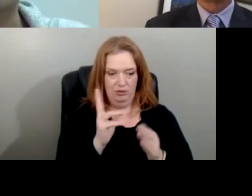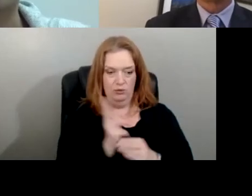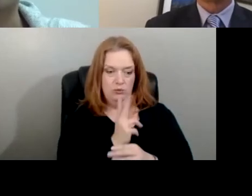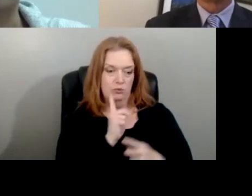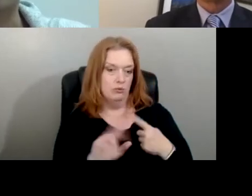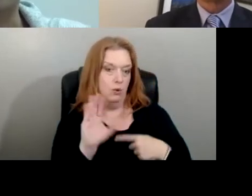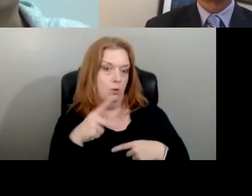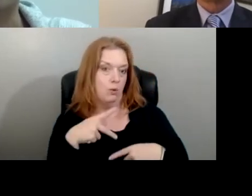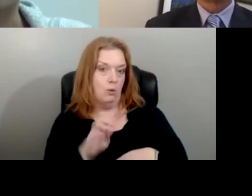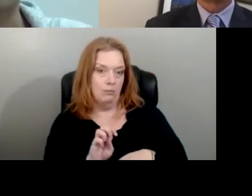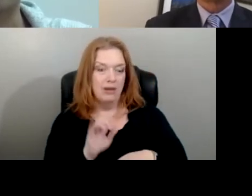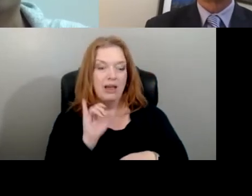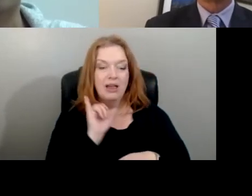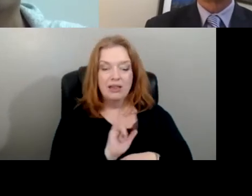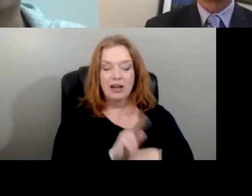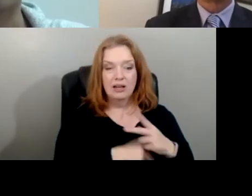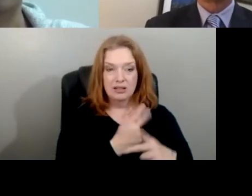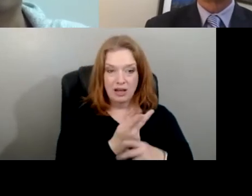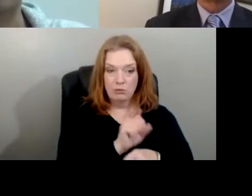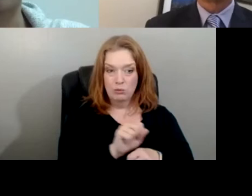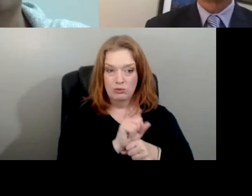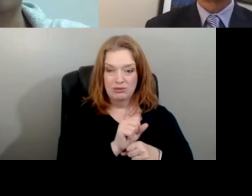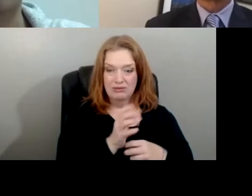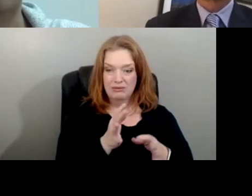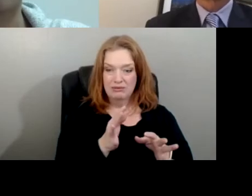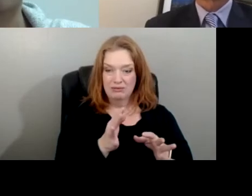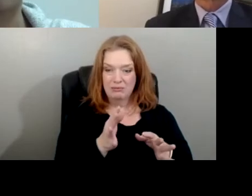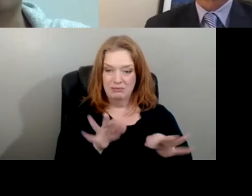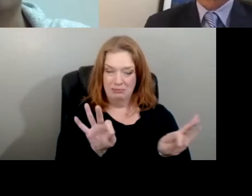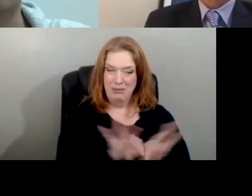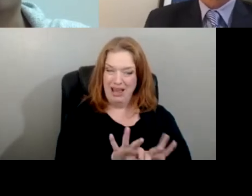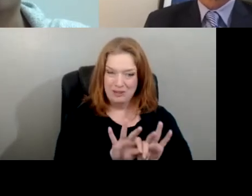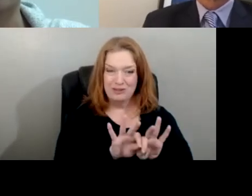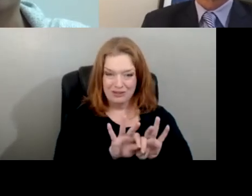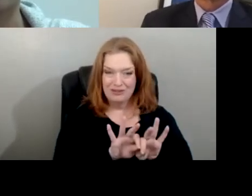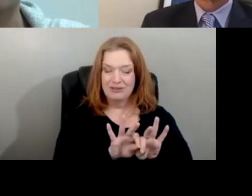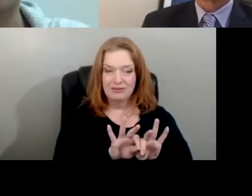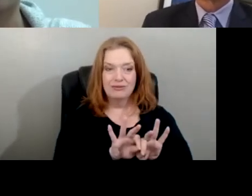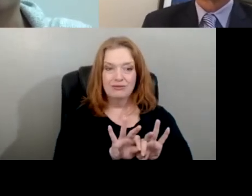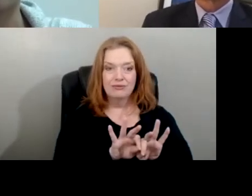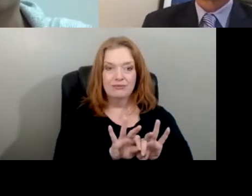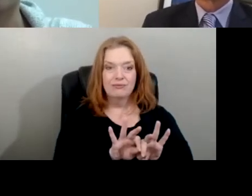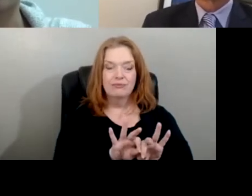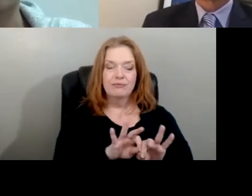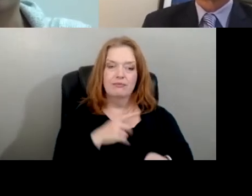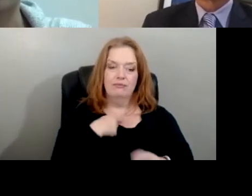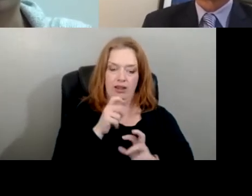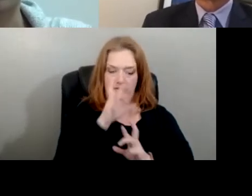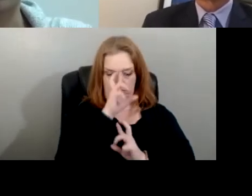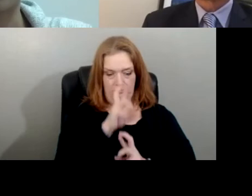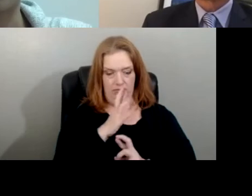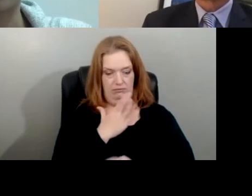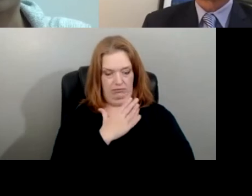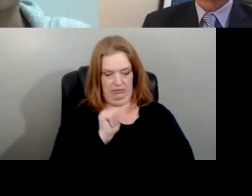works. It matters. And though I don't always, I have to hold up my own boundaries and live in a good